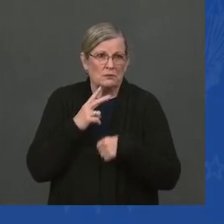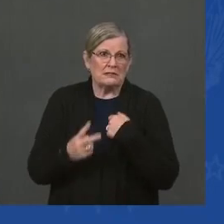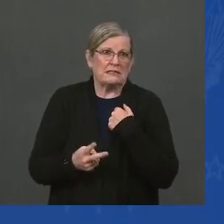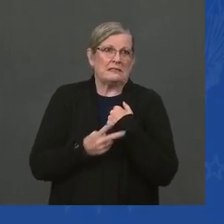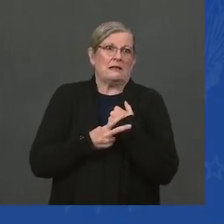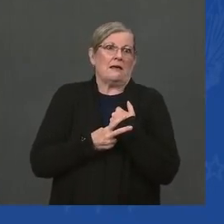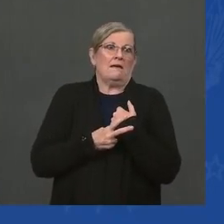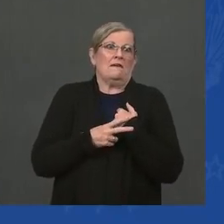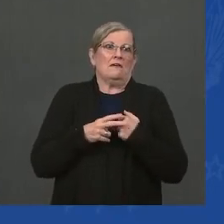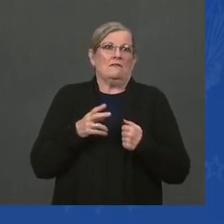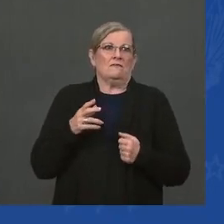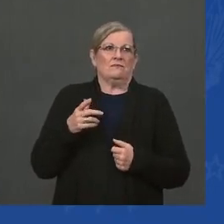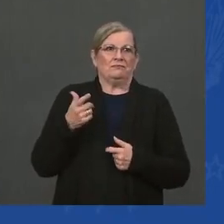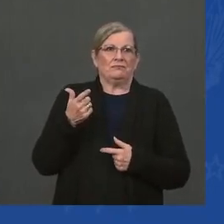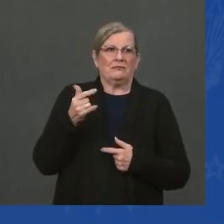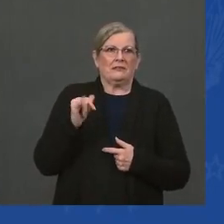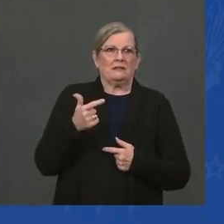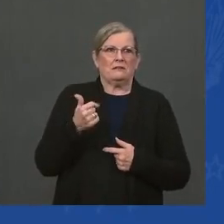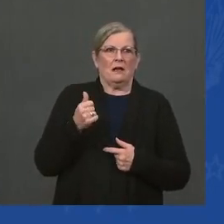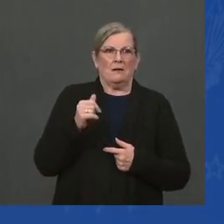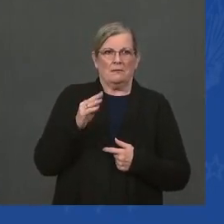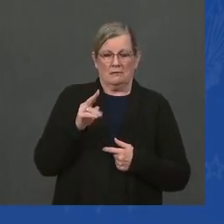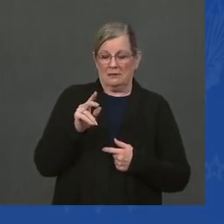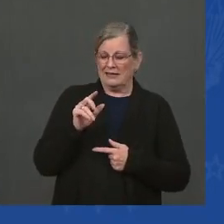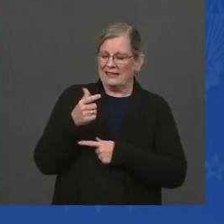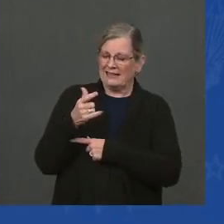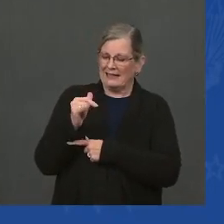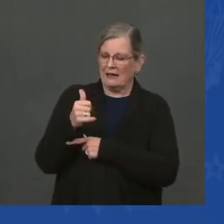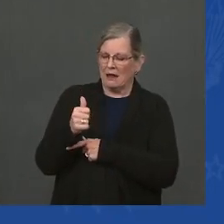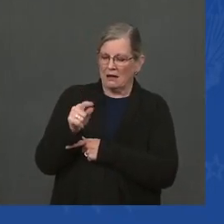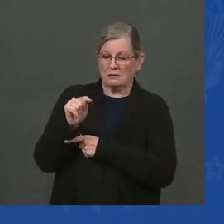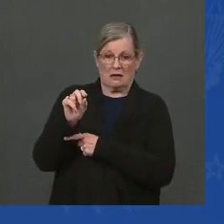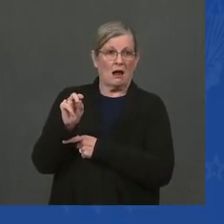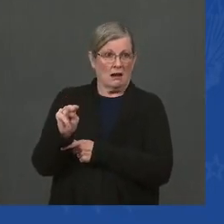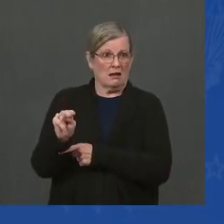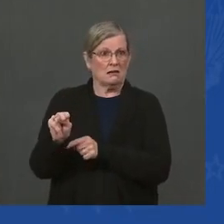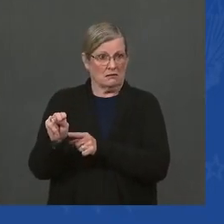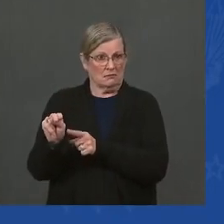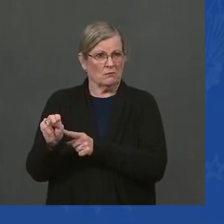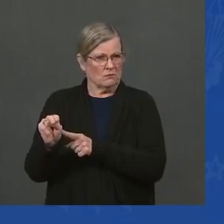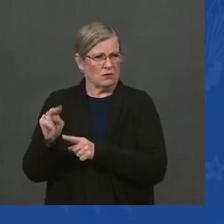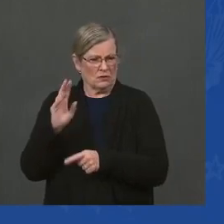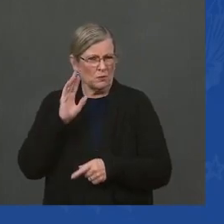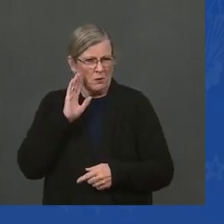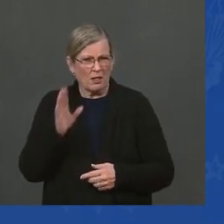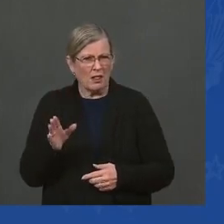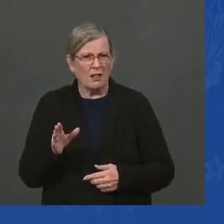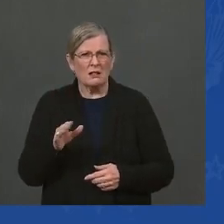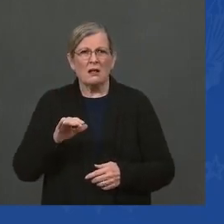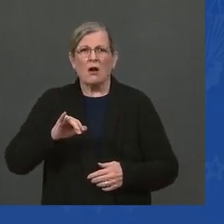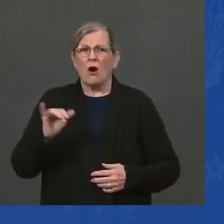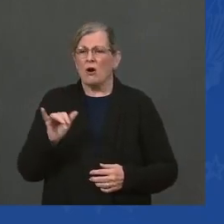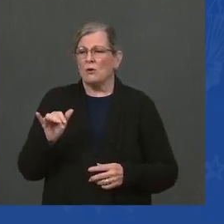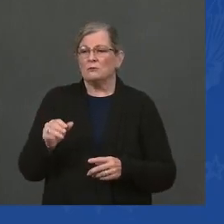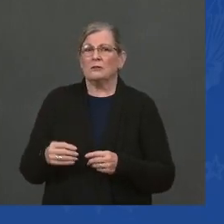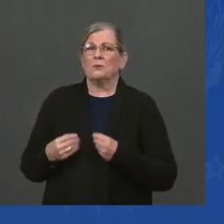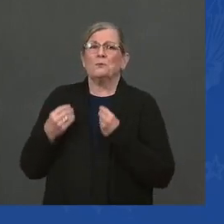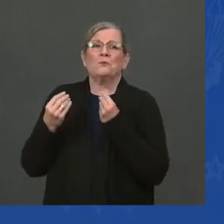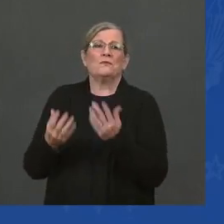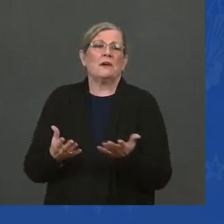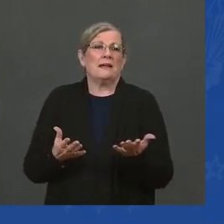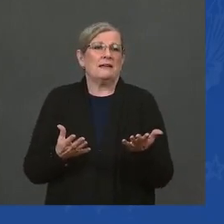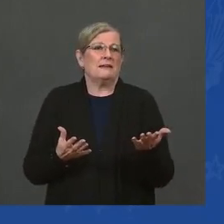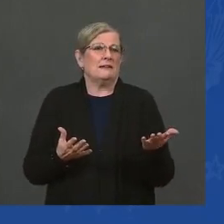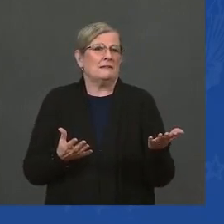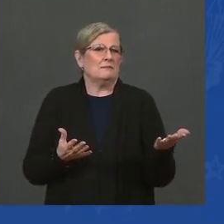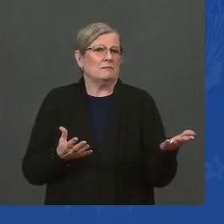like installing solar panels and weatherization of their homes. It's also going to provide manufacturing credits to make sure the United States is